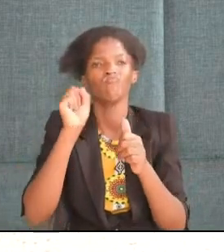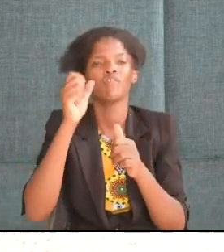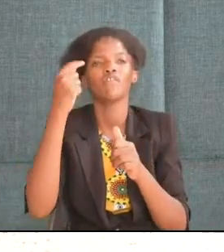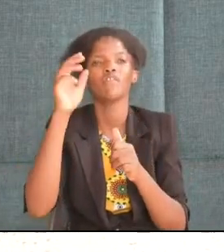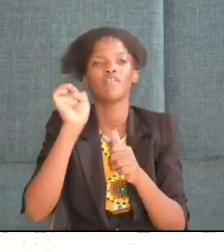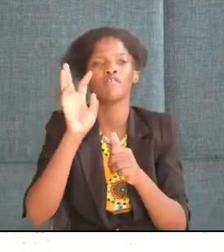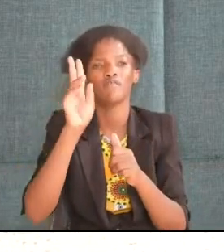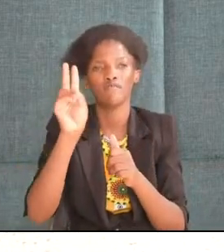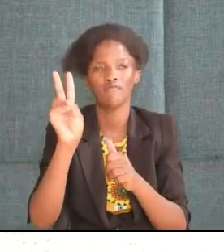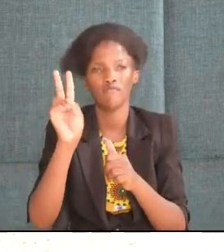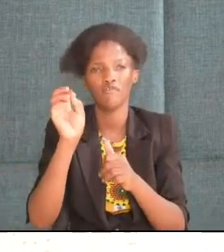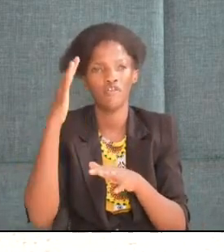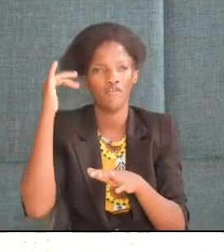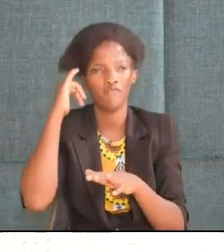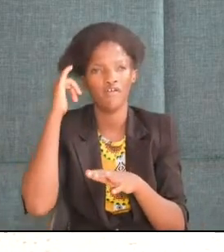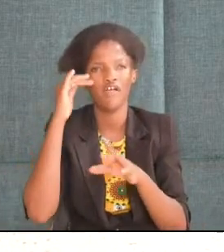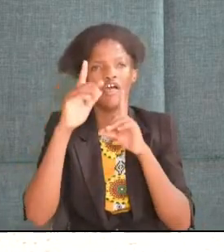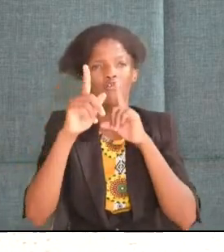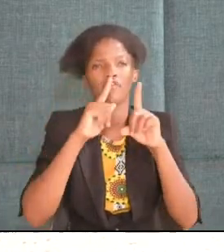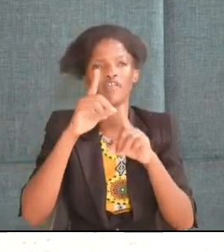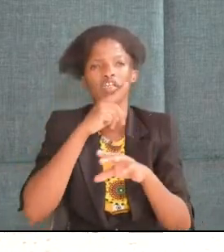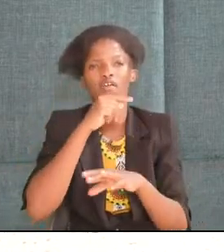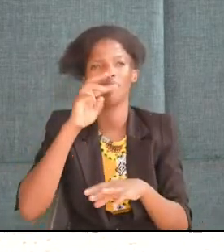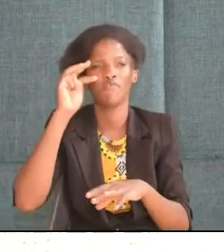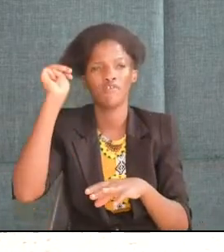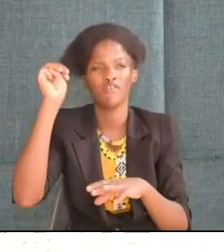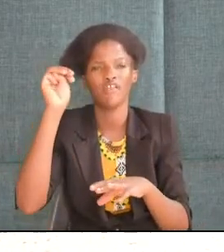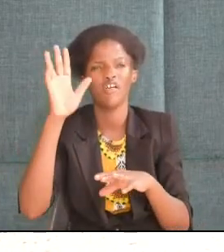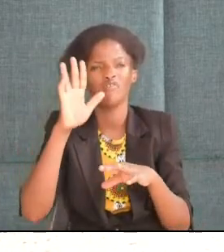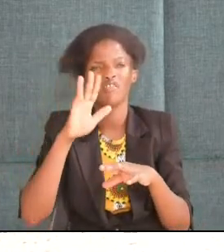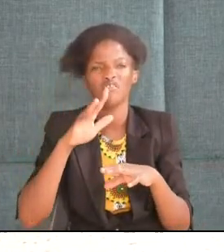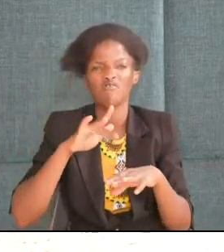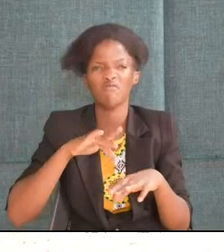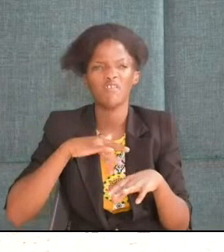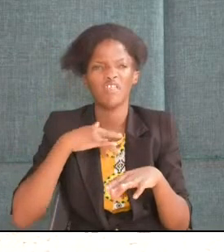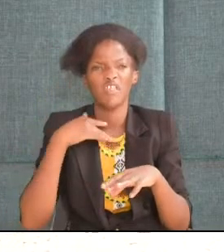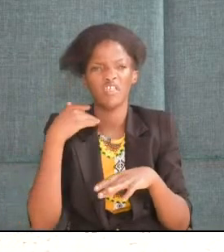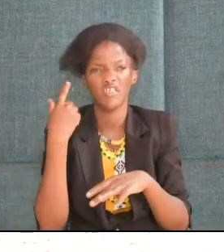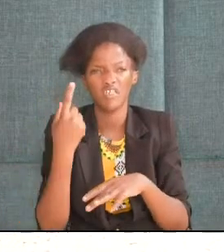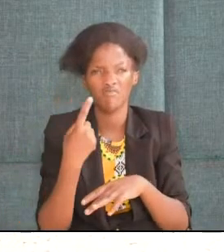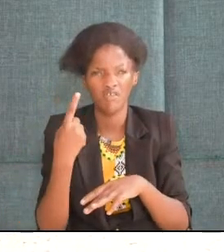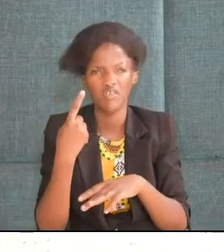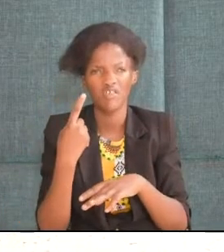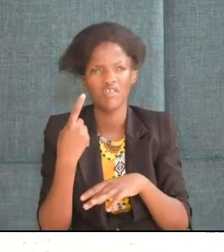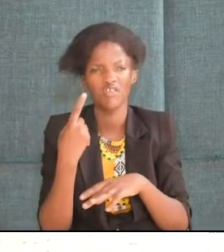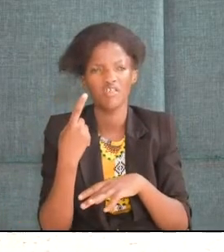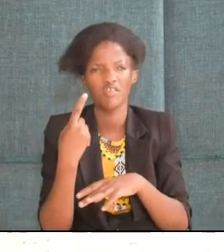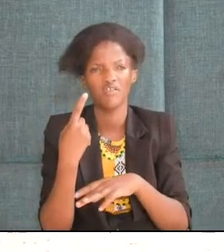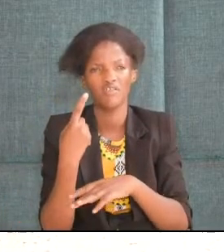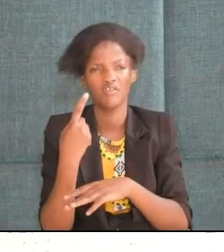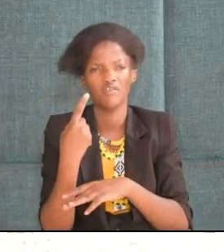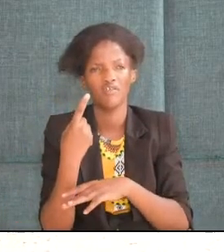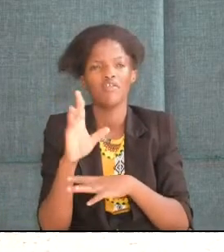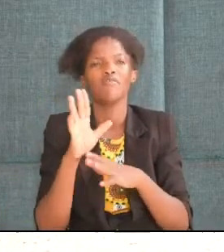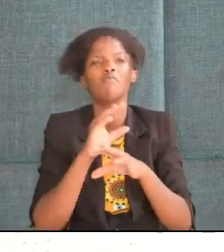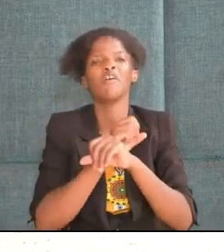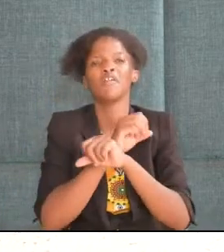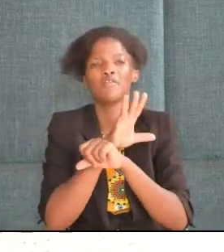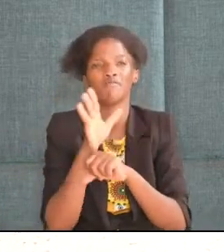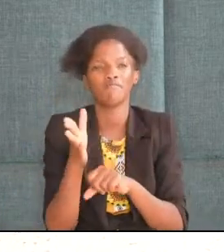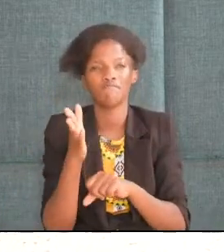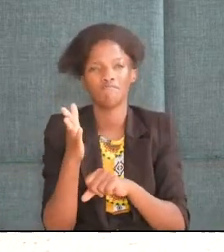phone. I was telling him I was feeling kind of low because our Easter travel plans had been ruined by the